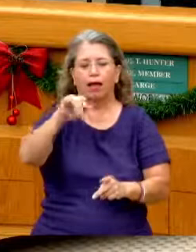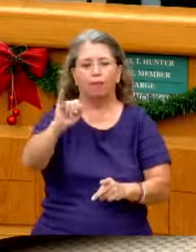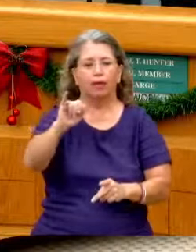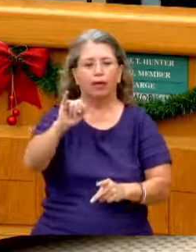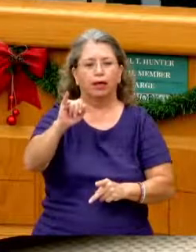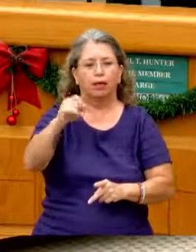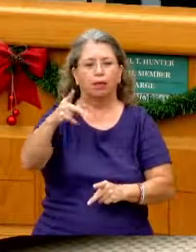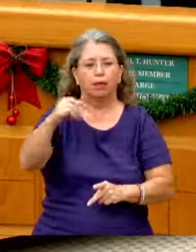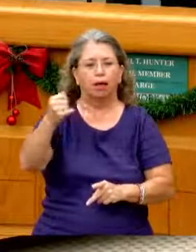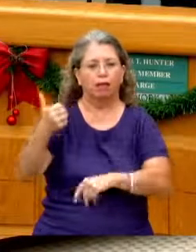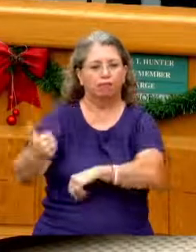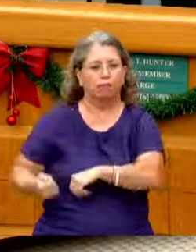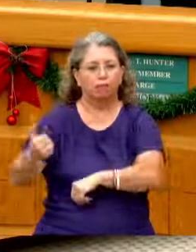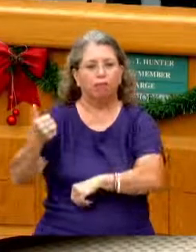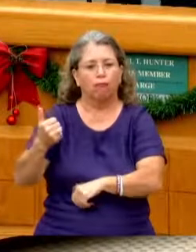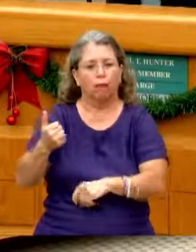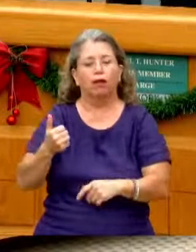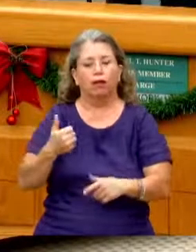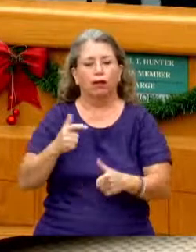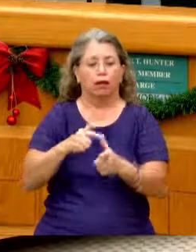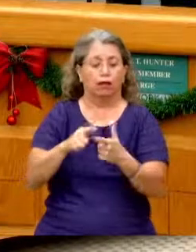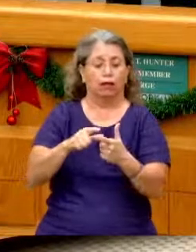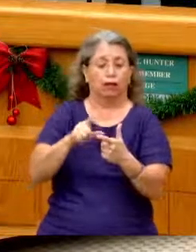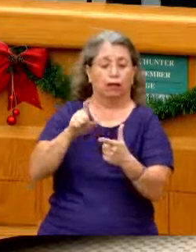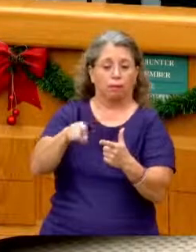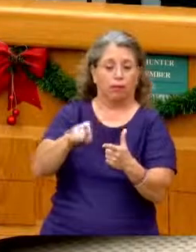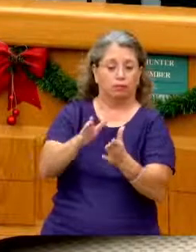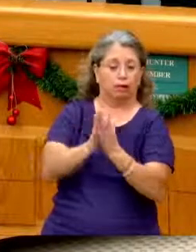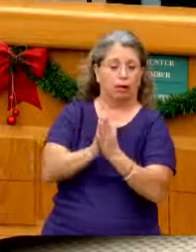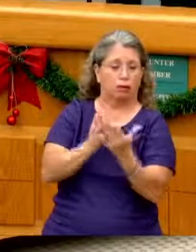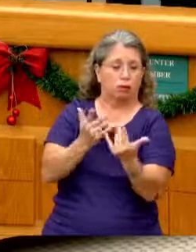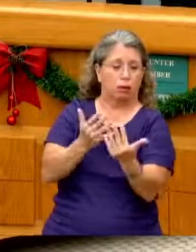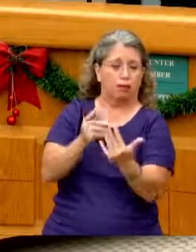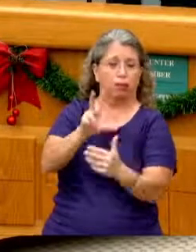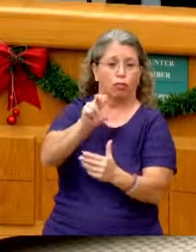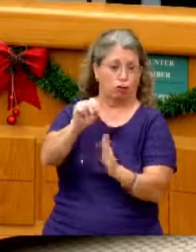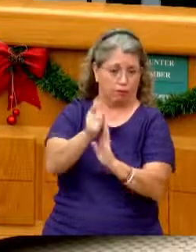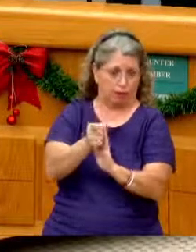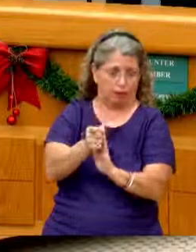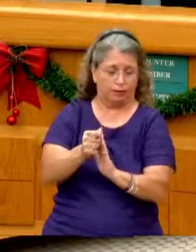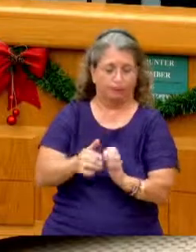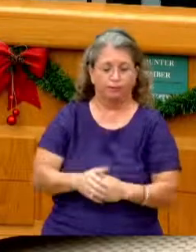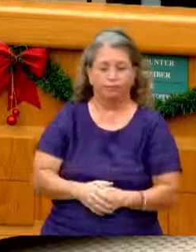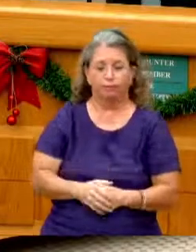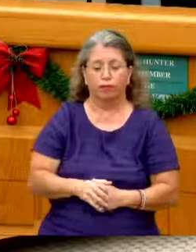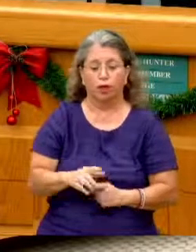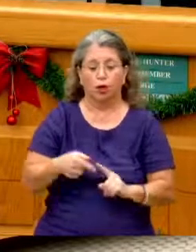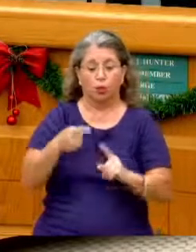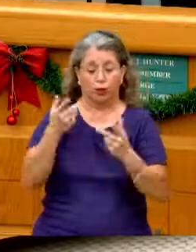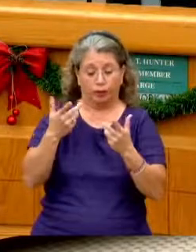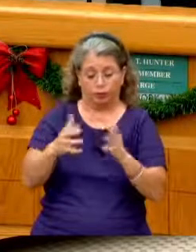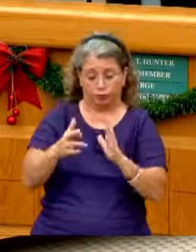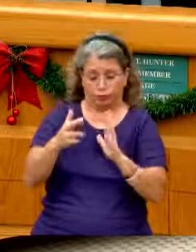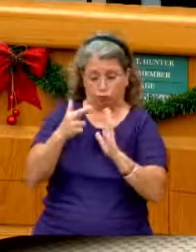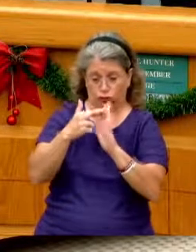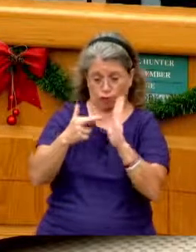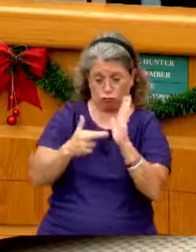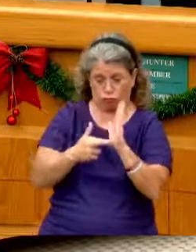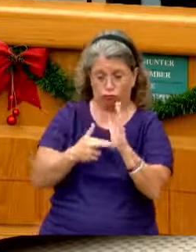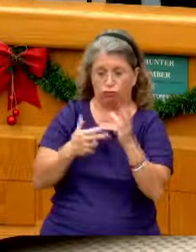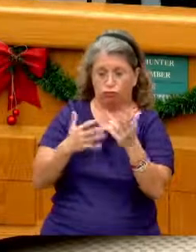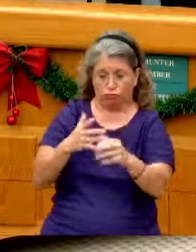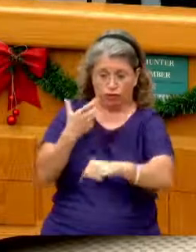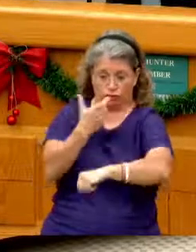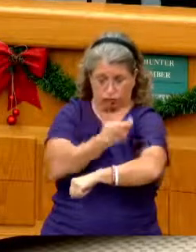your vaccine, a card was provided to you. Our system will send you a reminder of when your next dose will be and